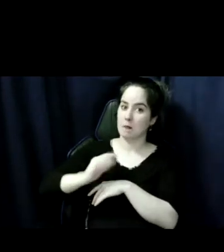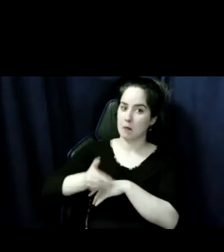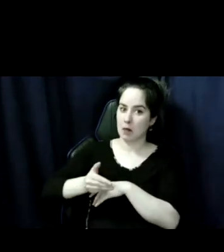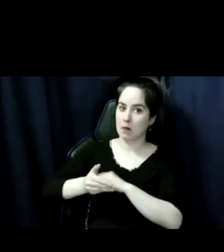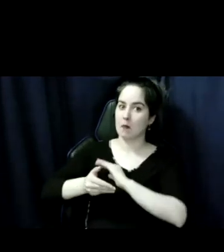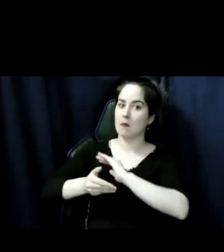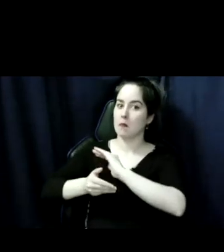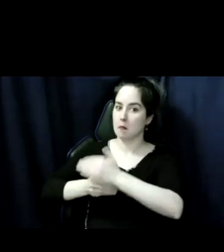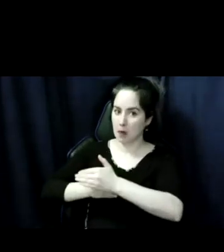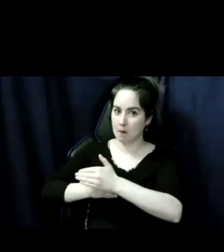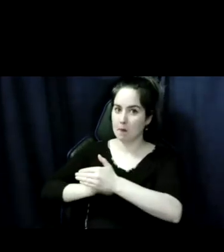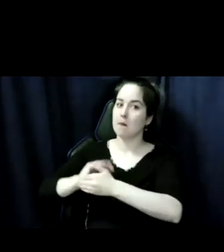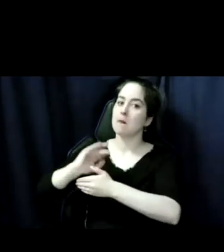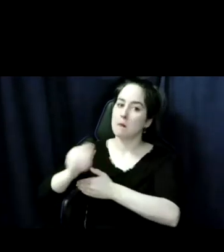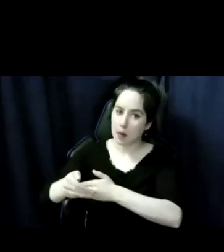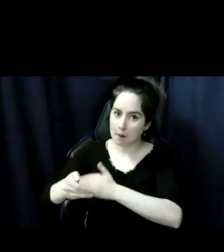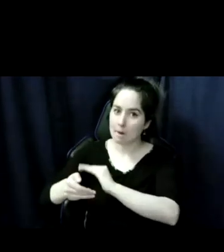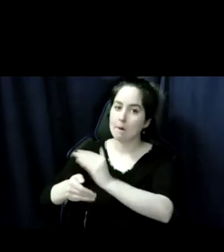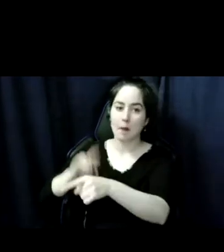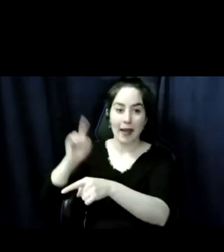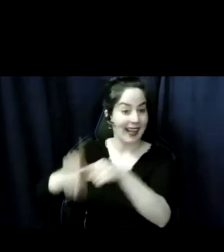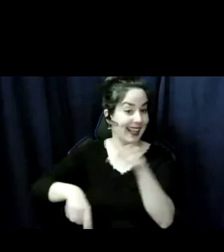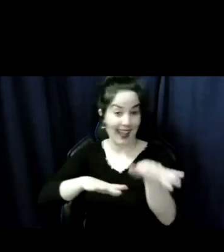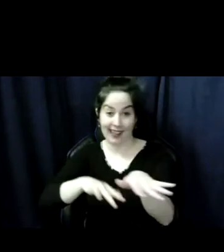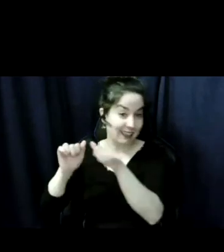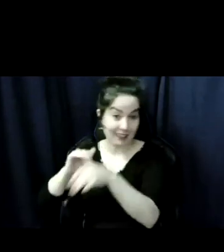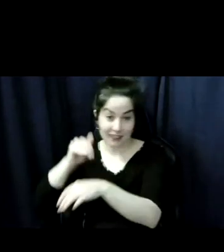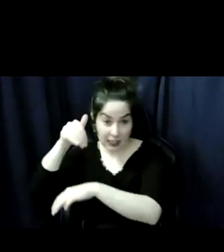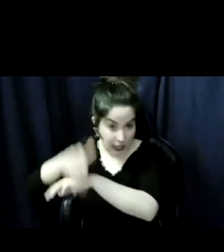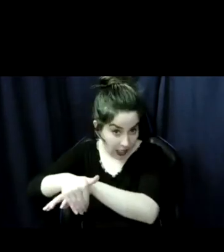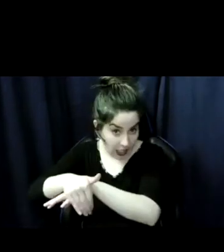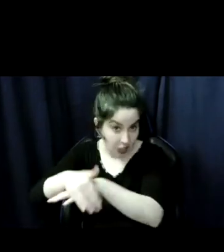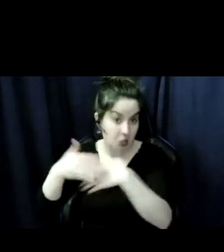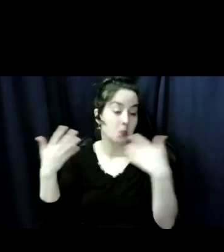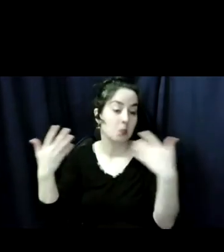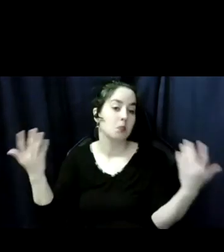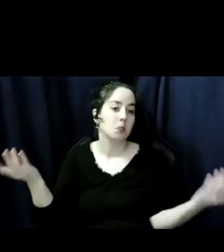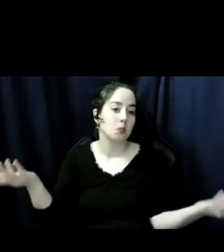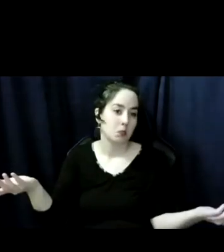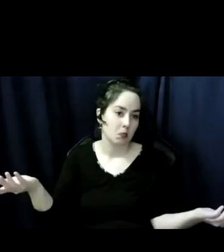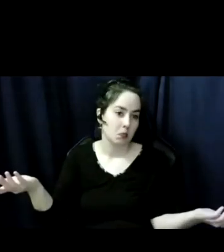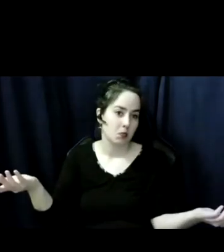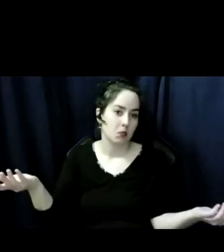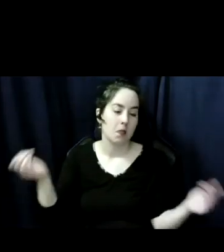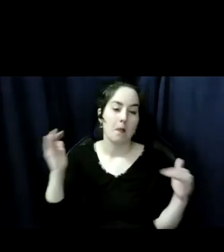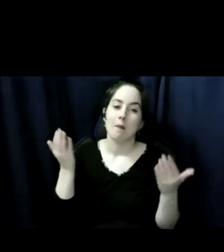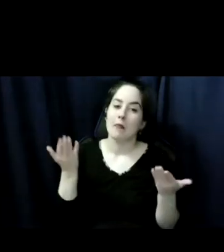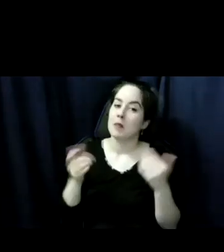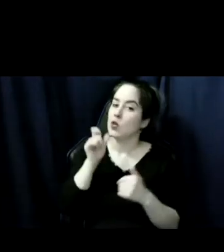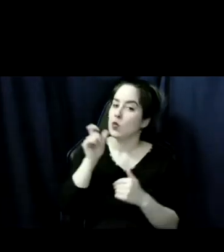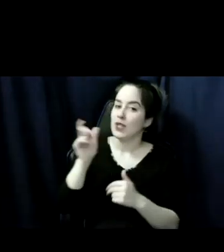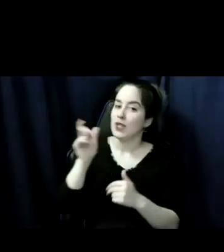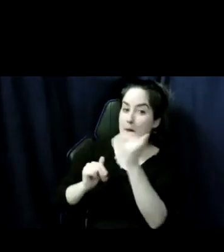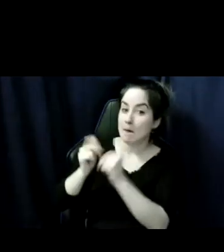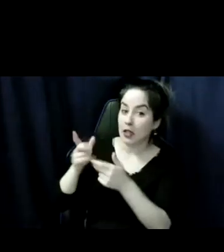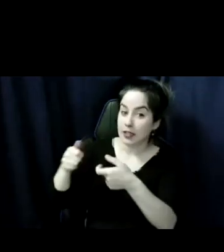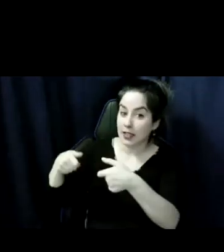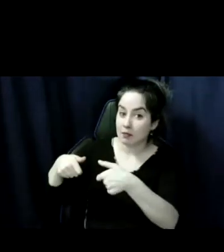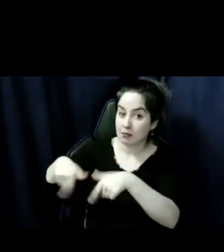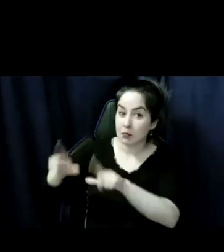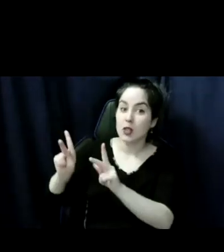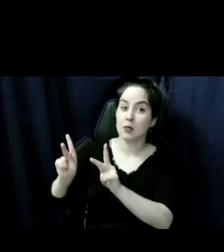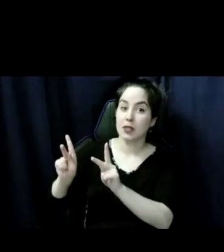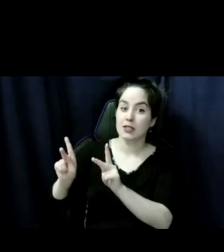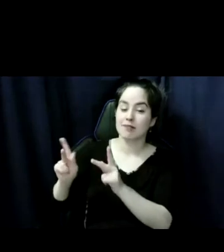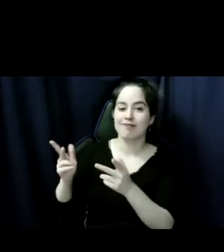night, say for example, you may be looking at potentially building permits and things like that. Sure. So just